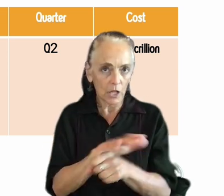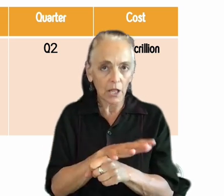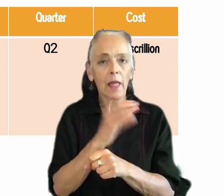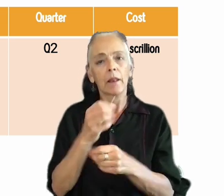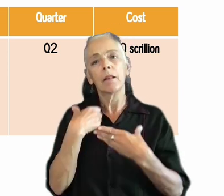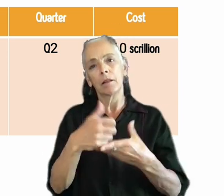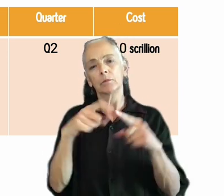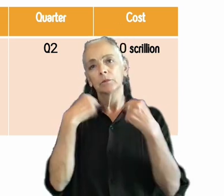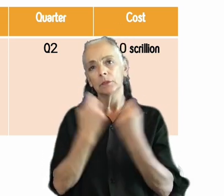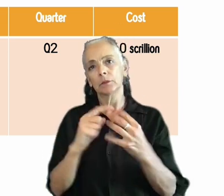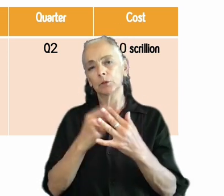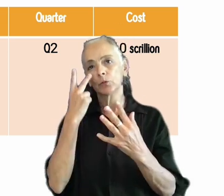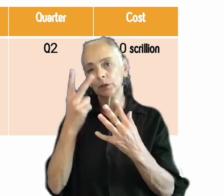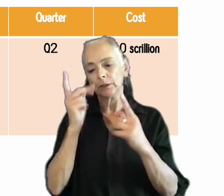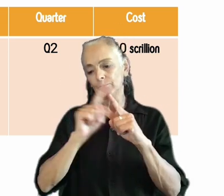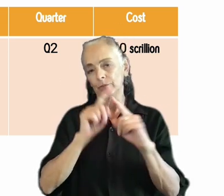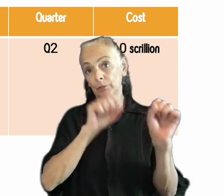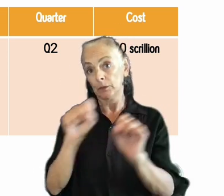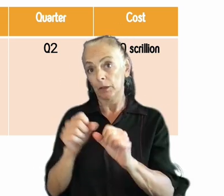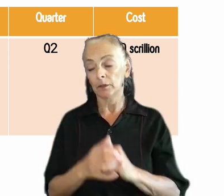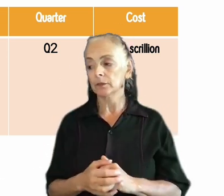your team start to see all the possibilities